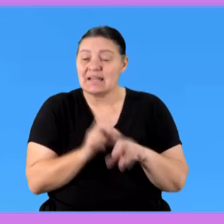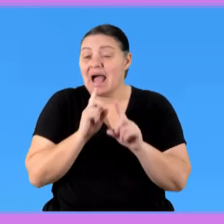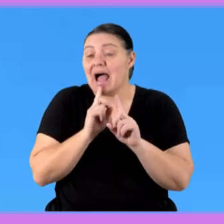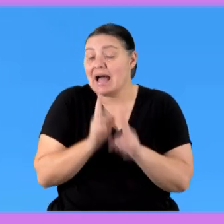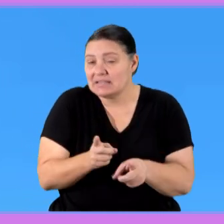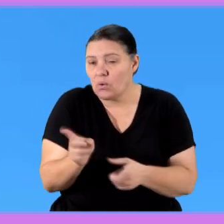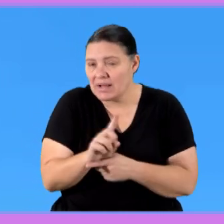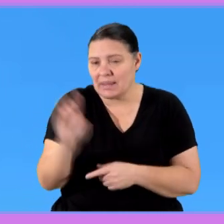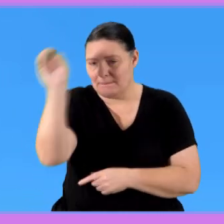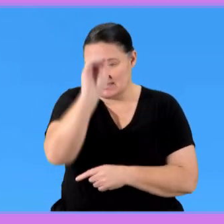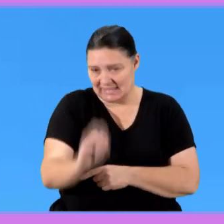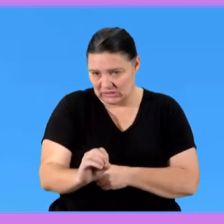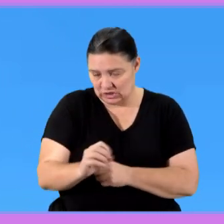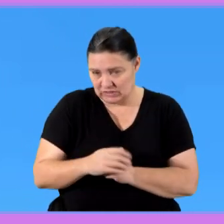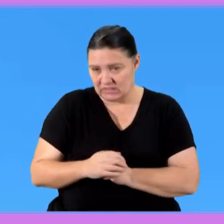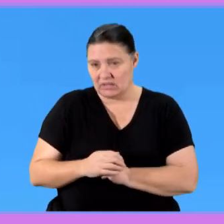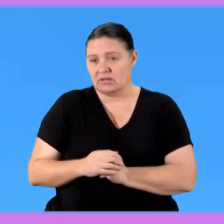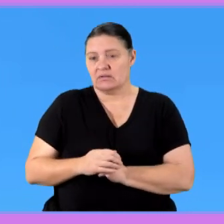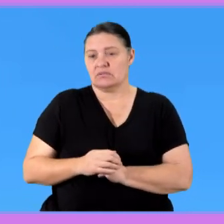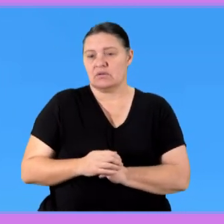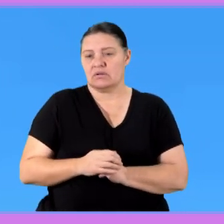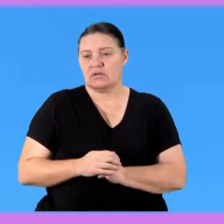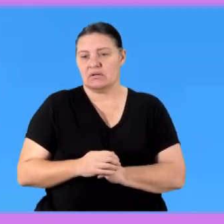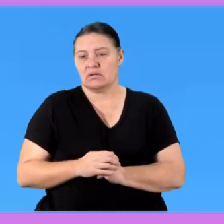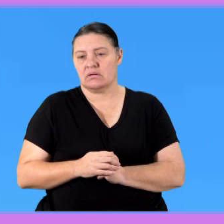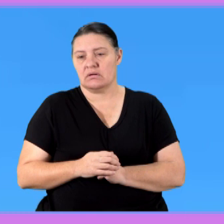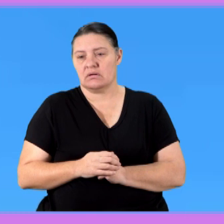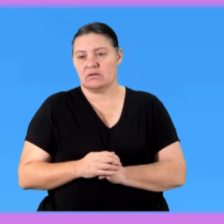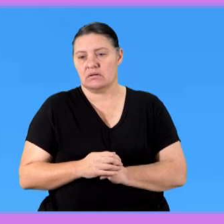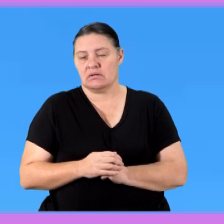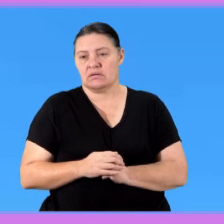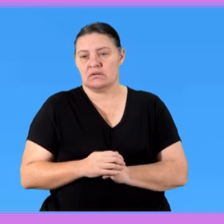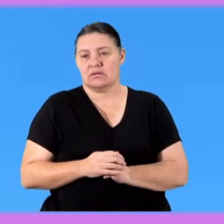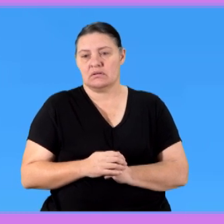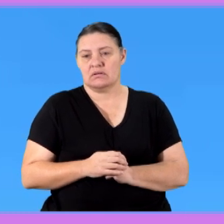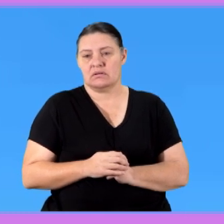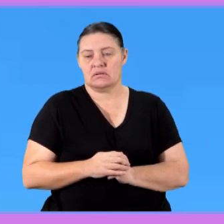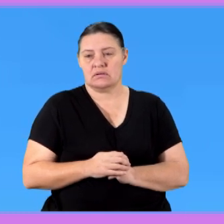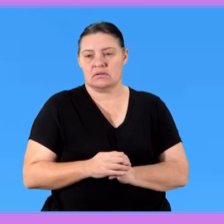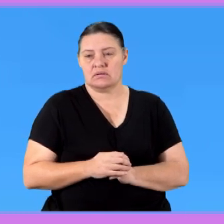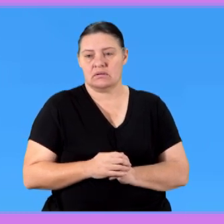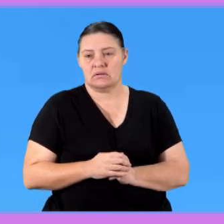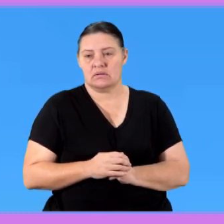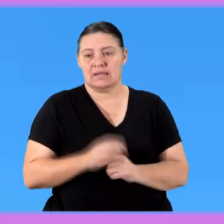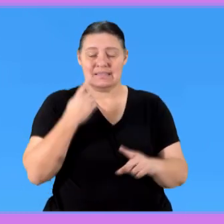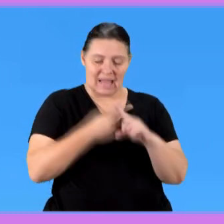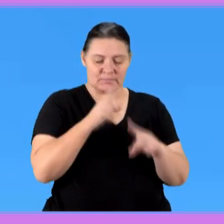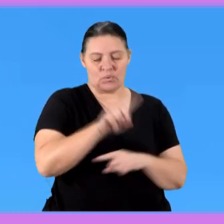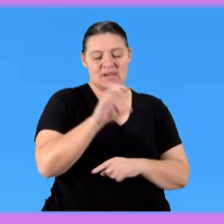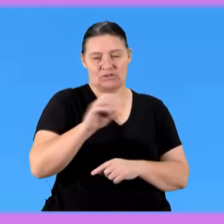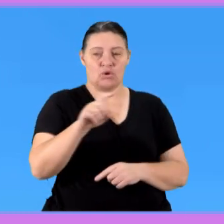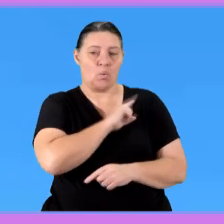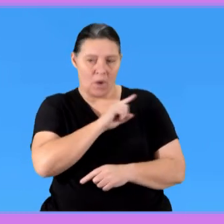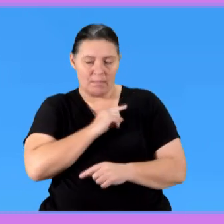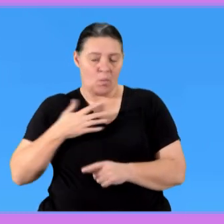to answer this as a percentage, right? So let me quickly take this out. We can indicate that multiply by 100 because we